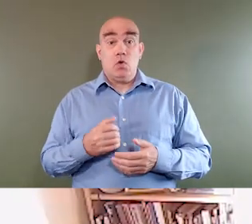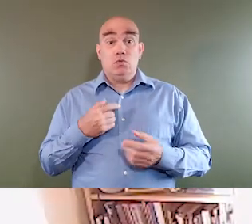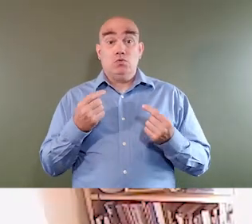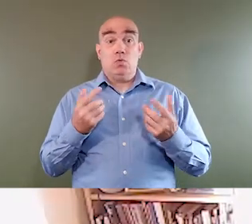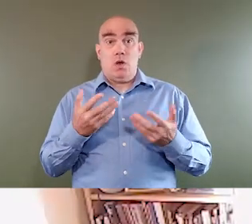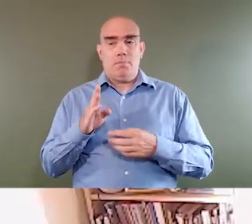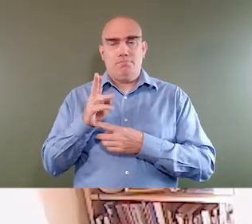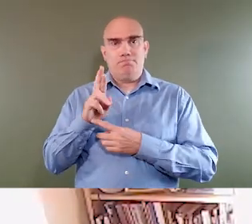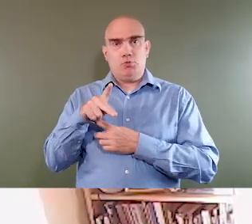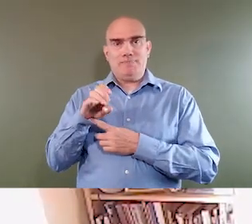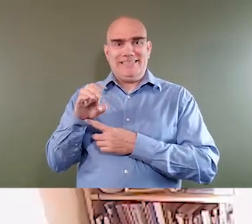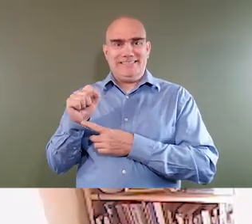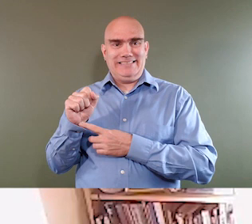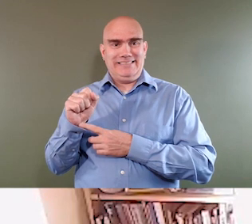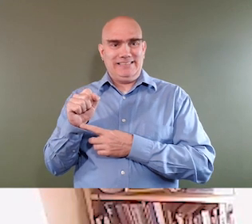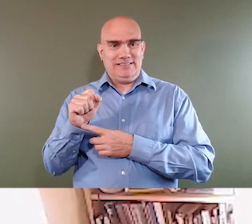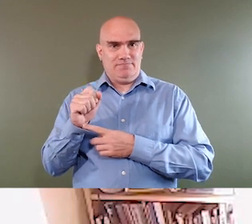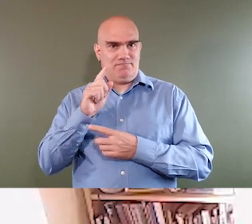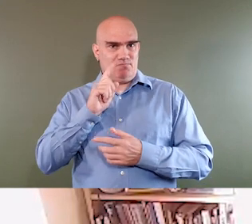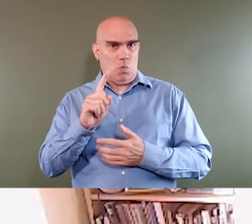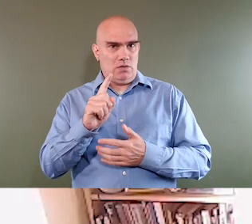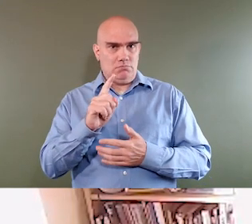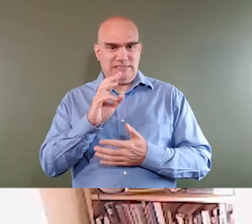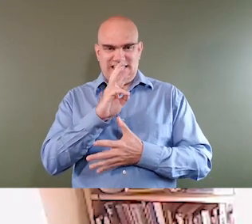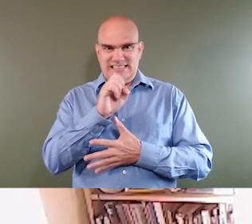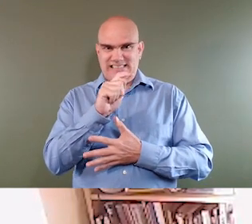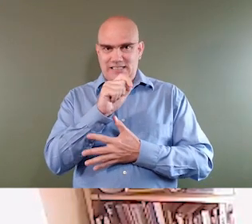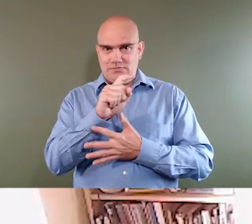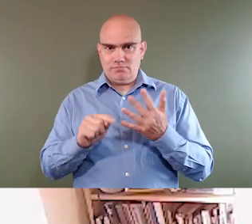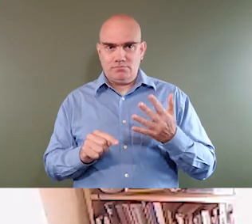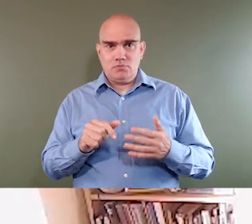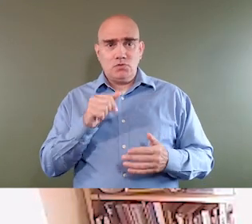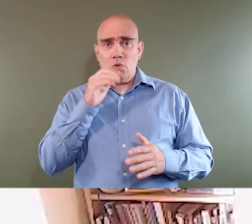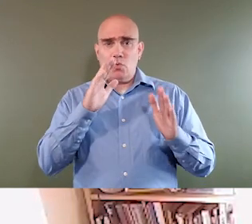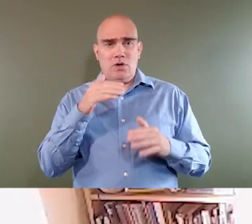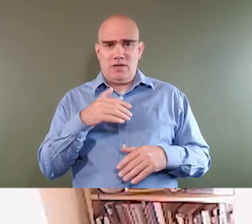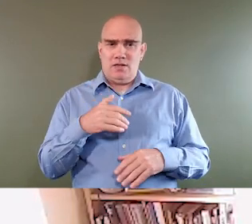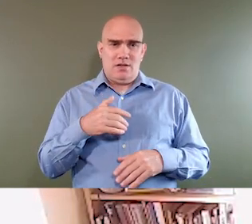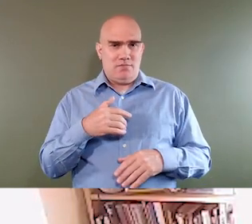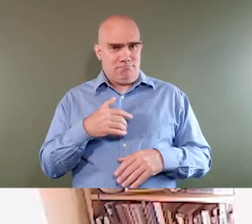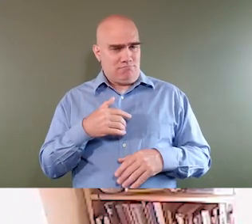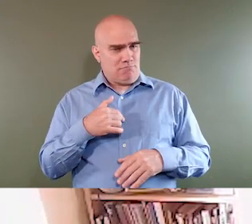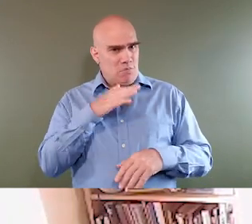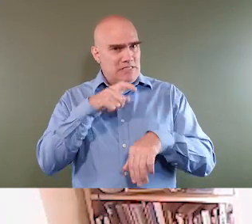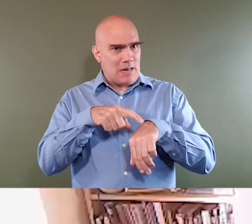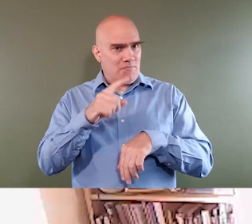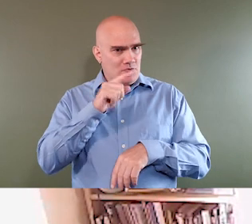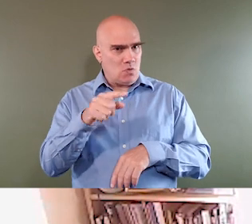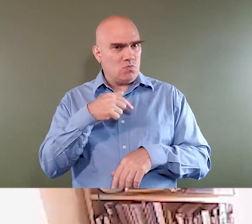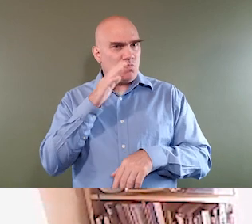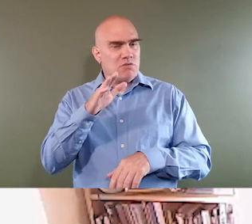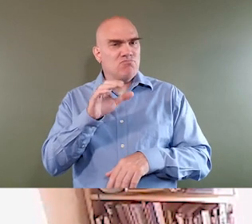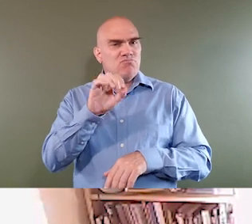burpees for those 6 sets of 30 seconds. And don't worry, I'll be timing you for these. For seated athletes,